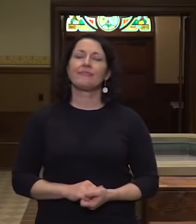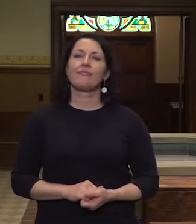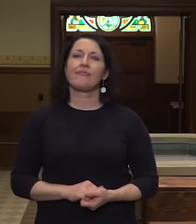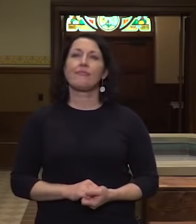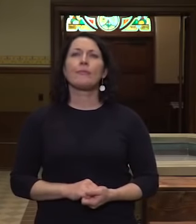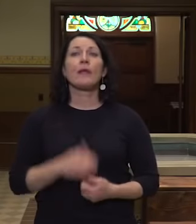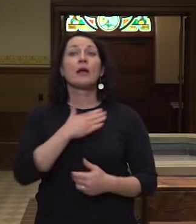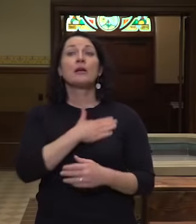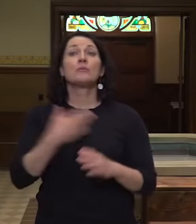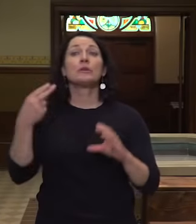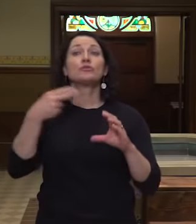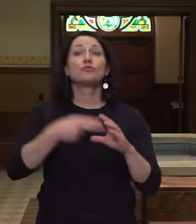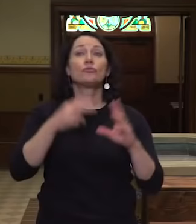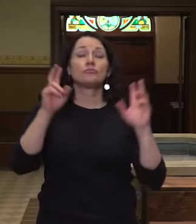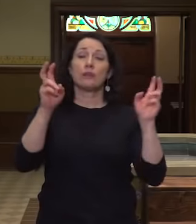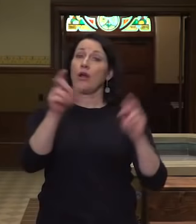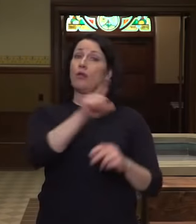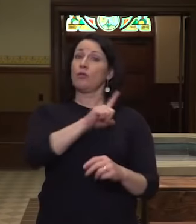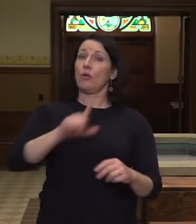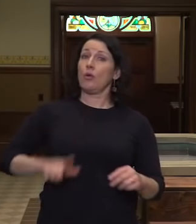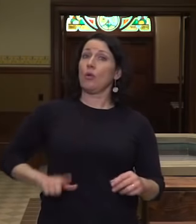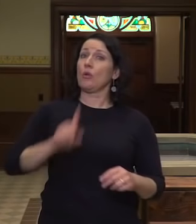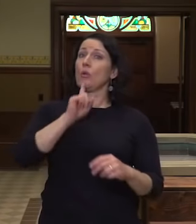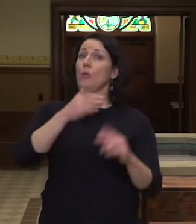Please join us in "The Lord is My Light."